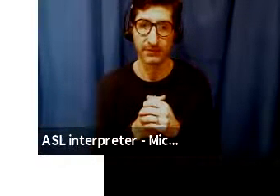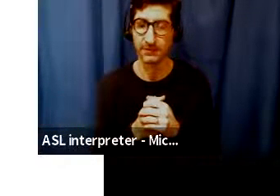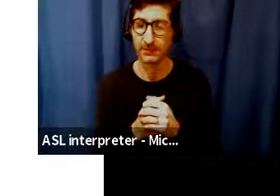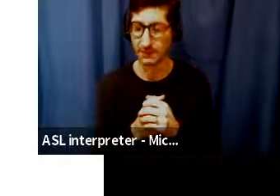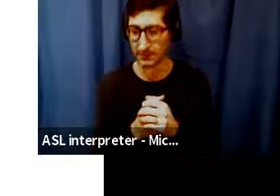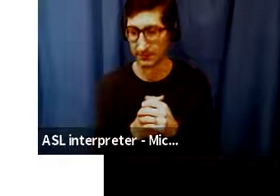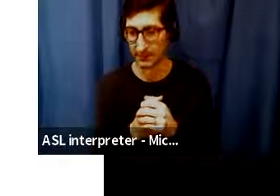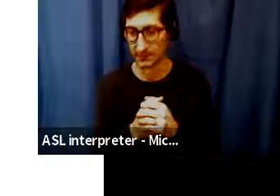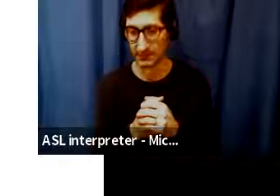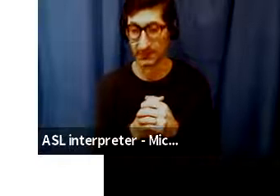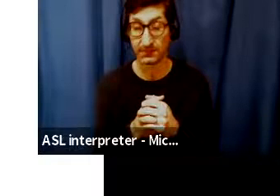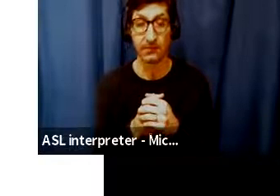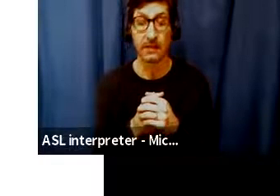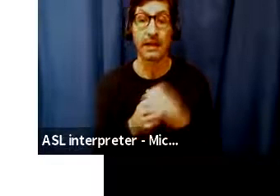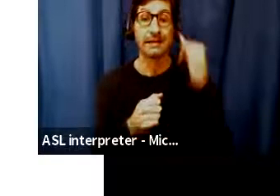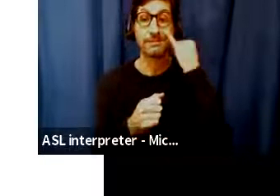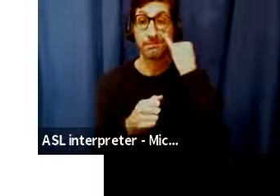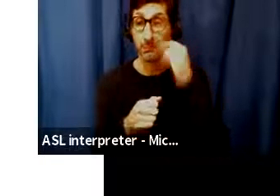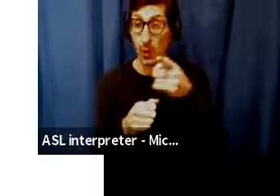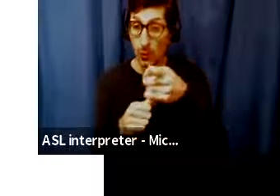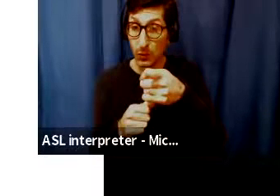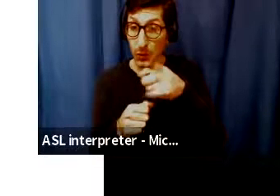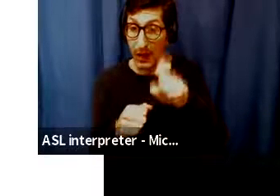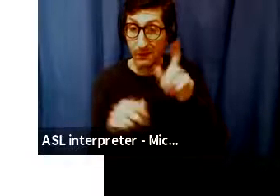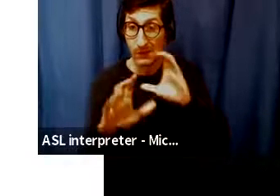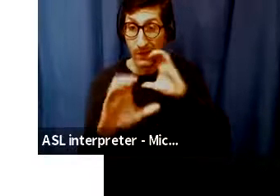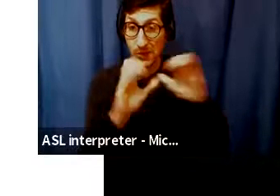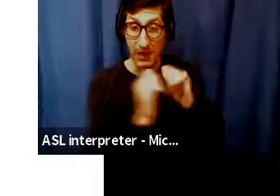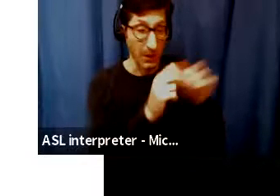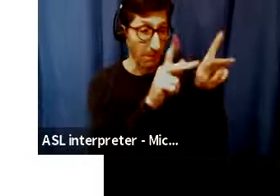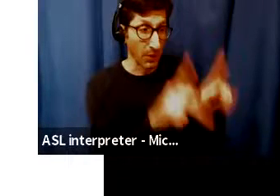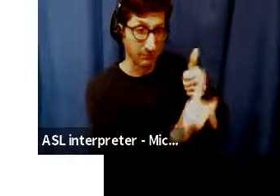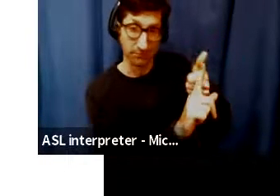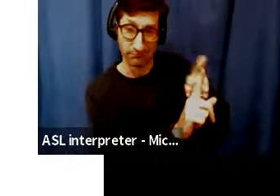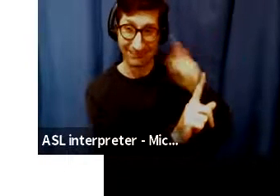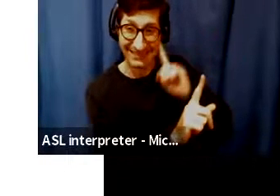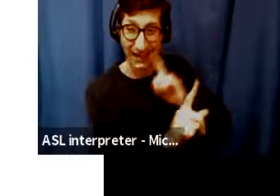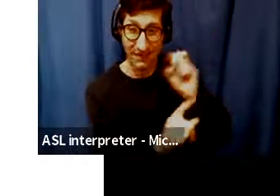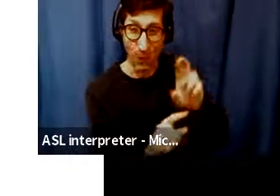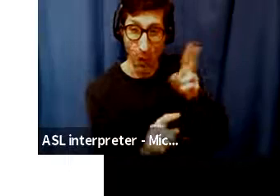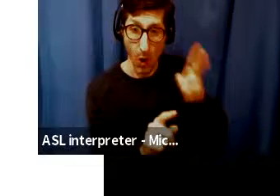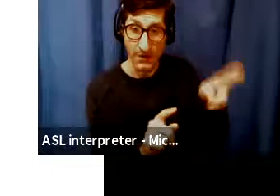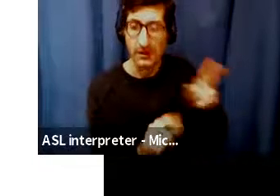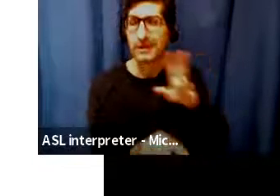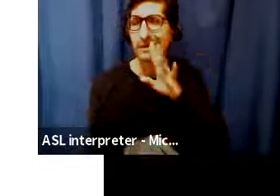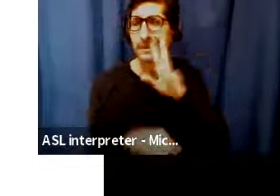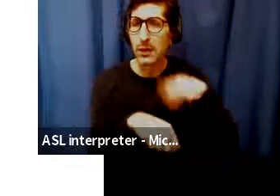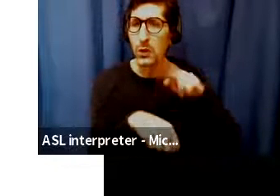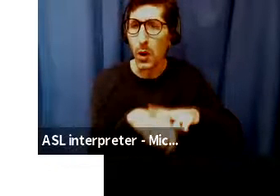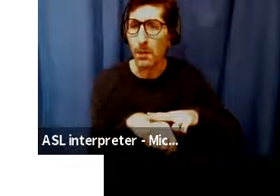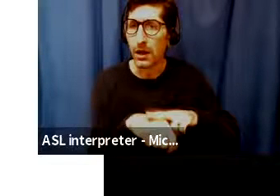When communicating with someone who is deaf or hard of hearing, speak normally. So don't exaggerate